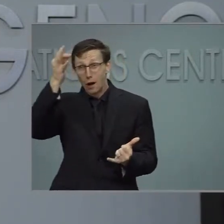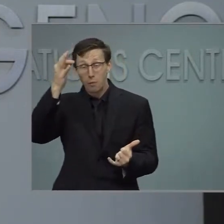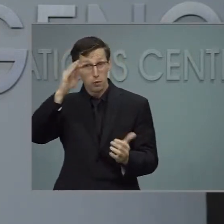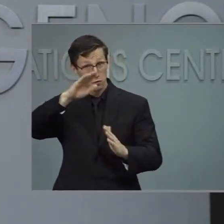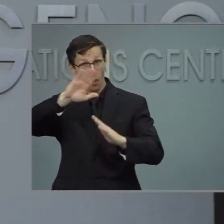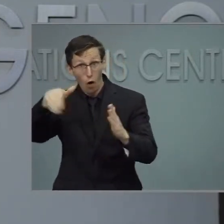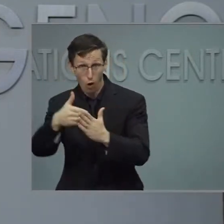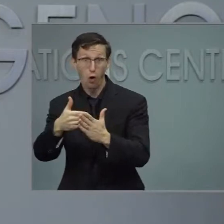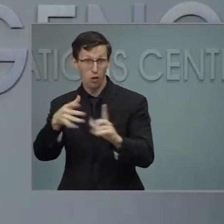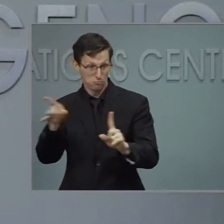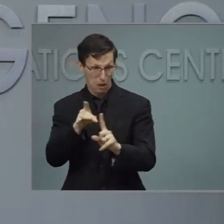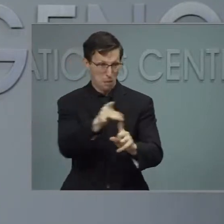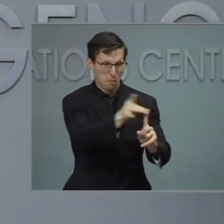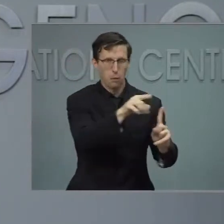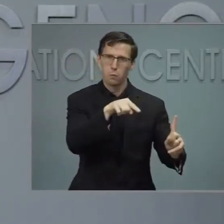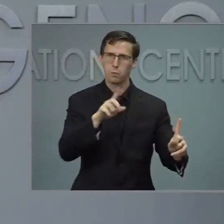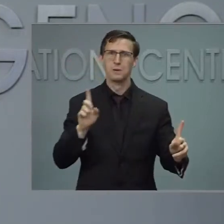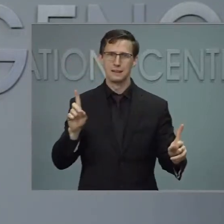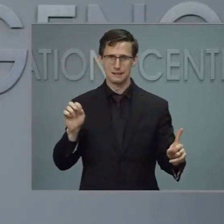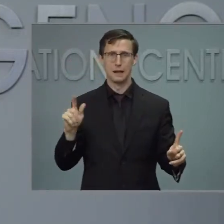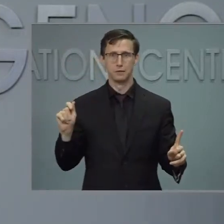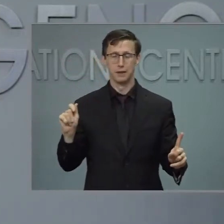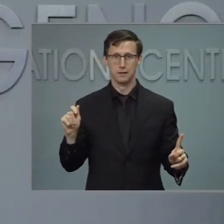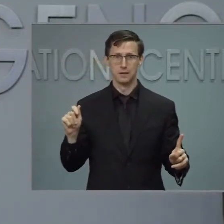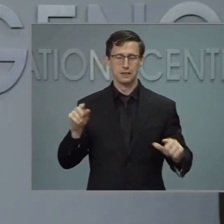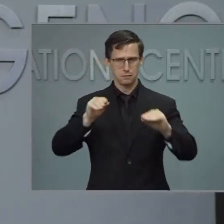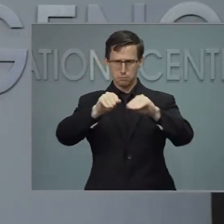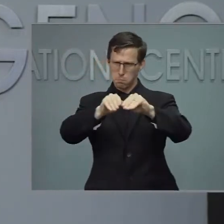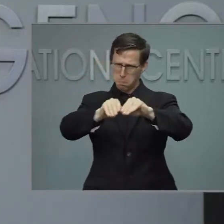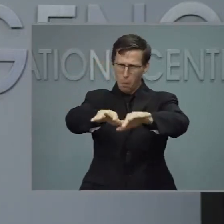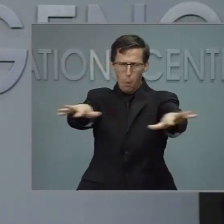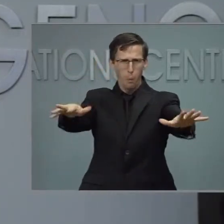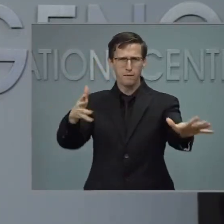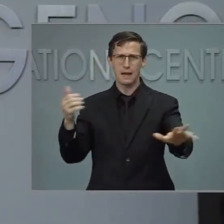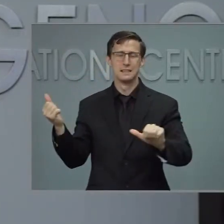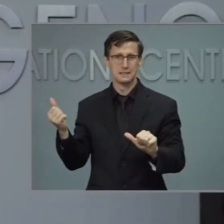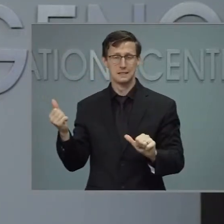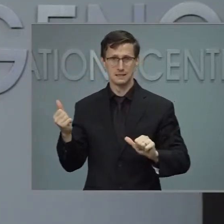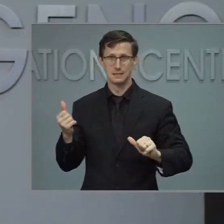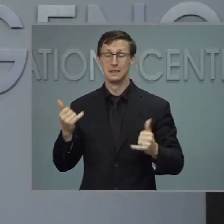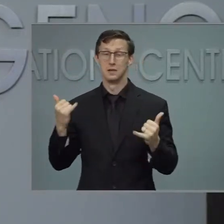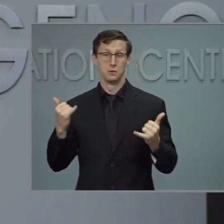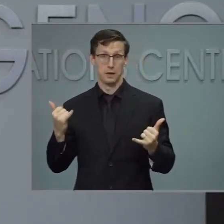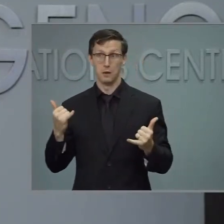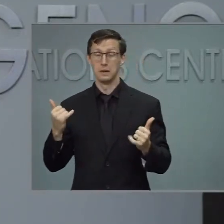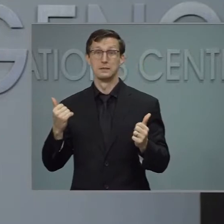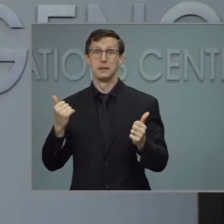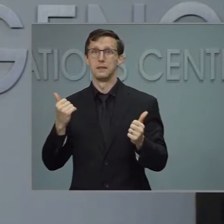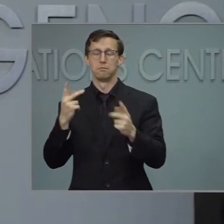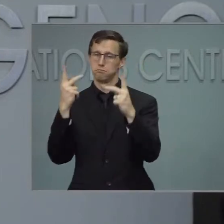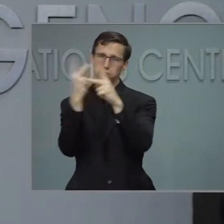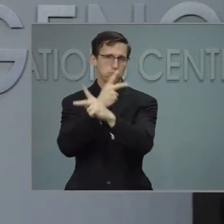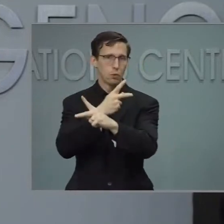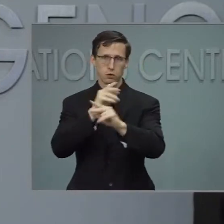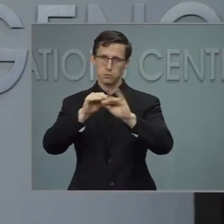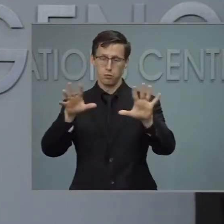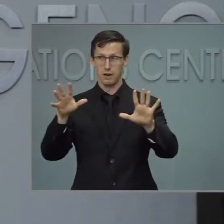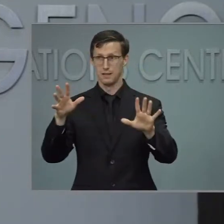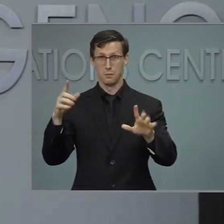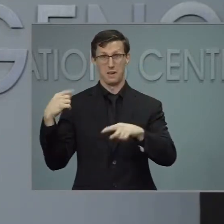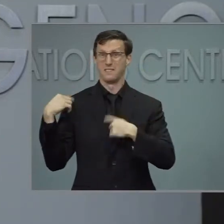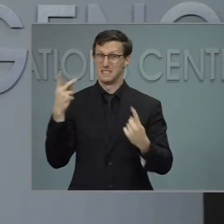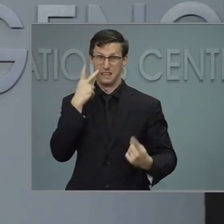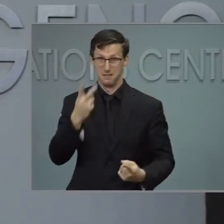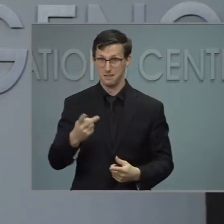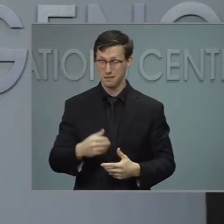how quickly it is moving. It is by far the most dominant variant that we have seen thus far. I